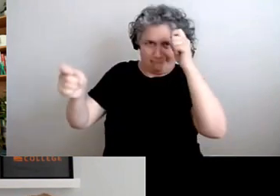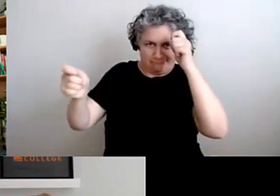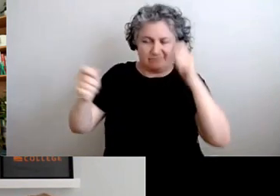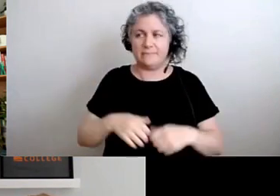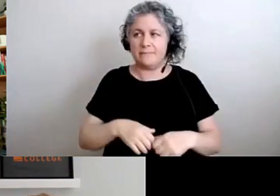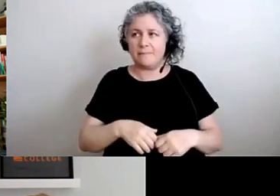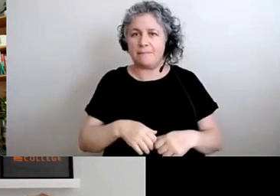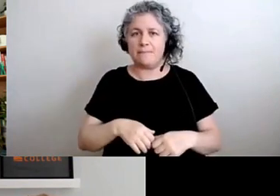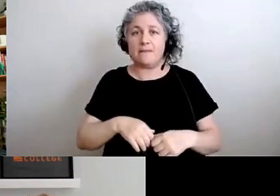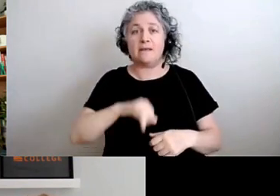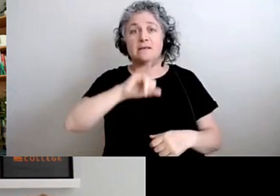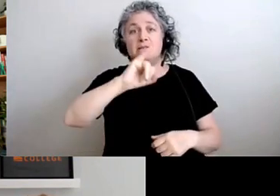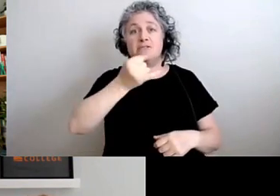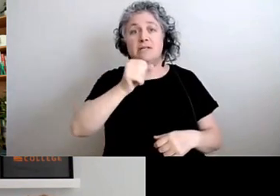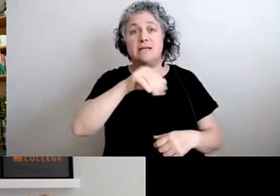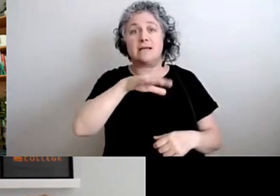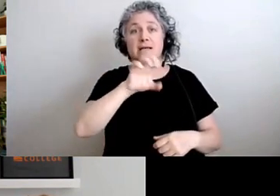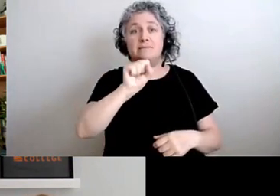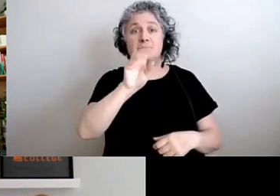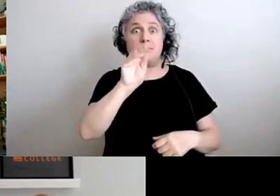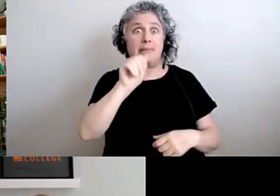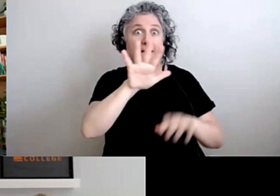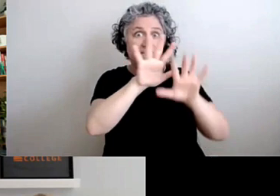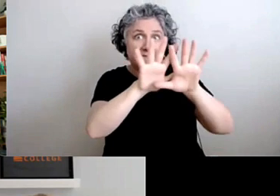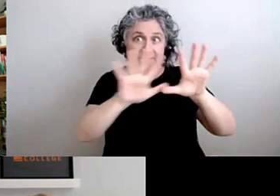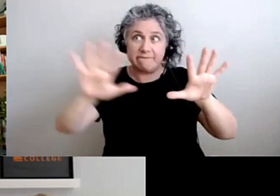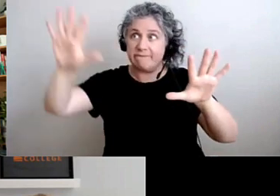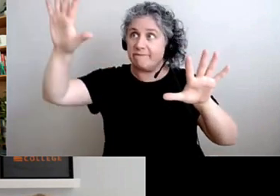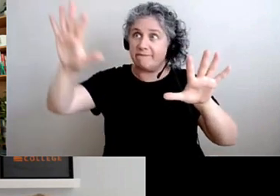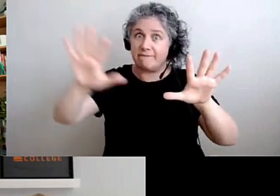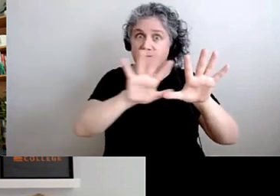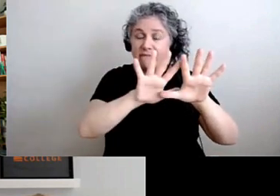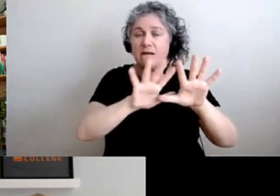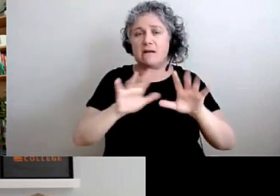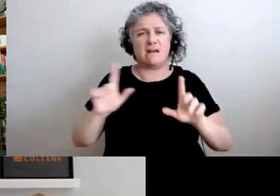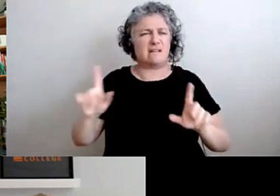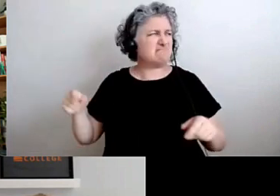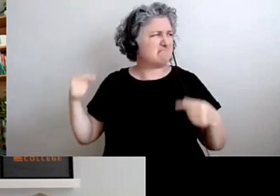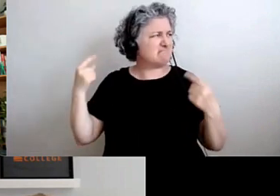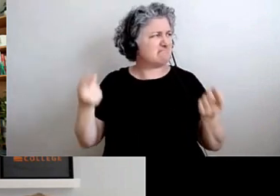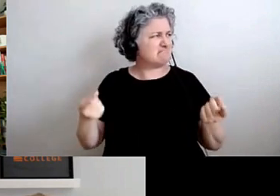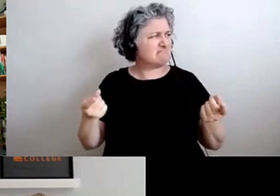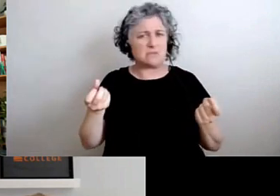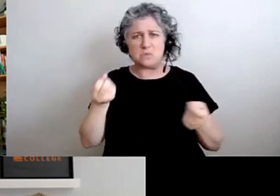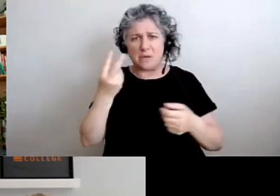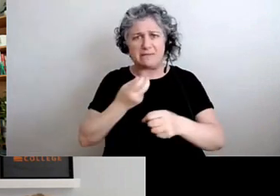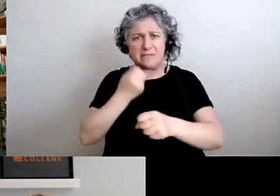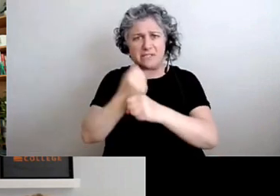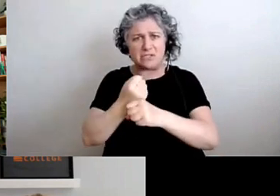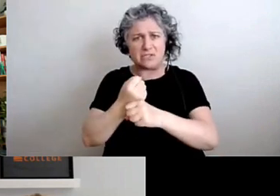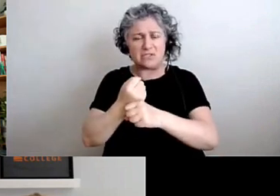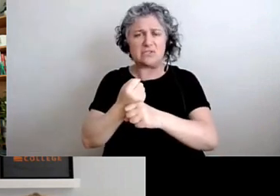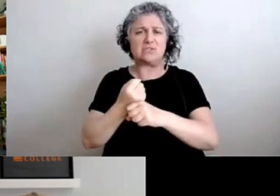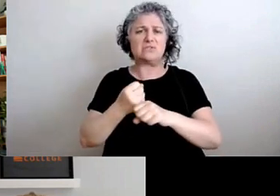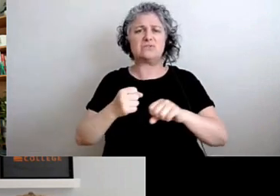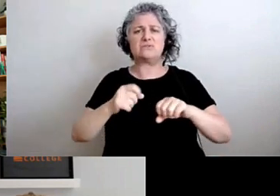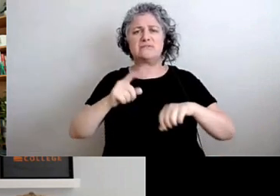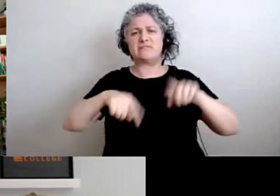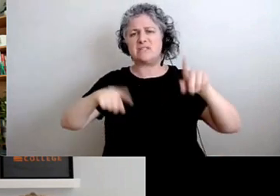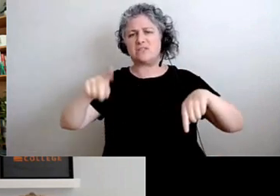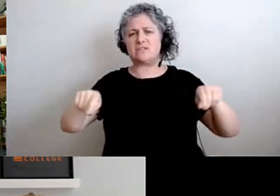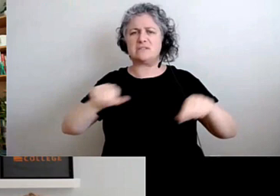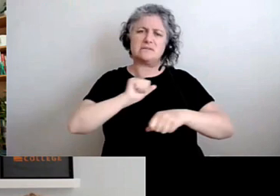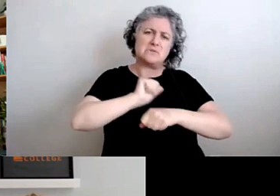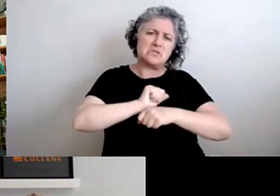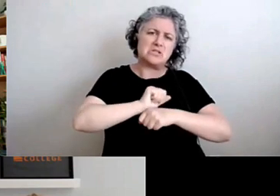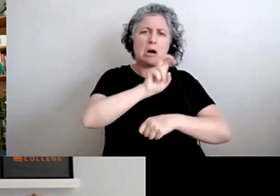cover the James Bay area and have been doing so for about 12 years in various positions here and